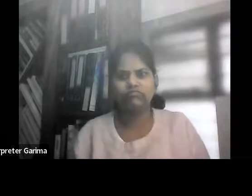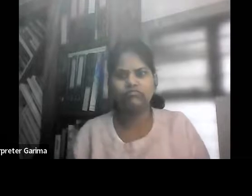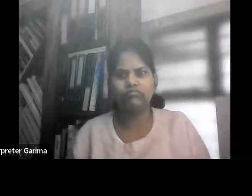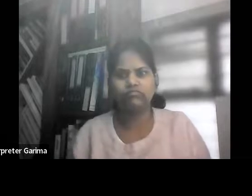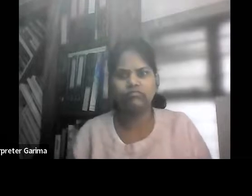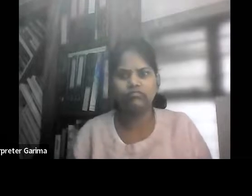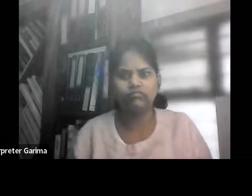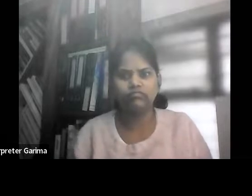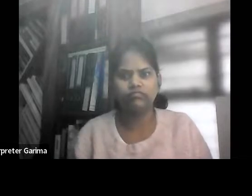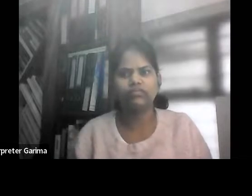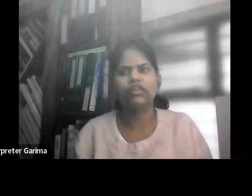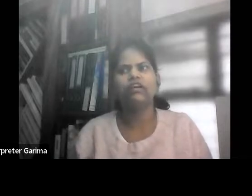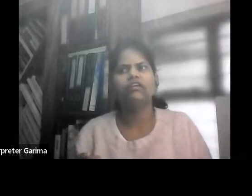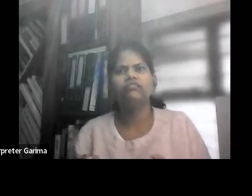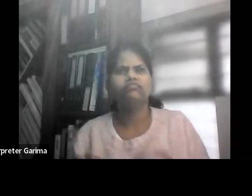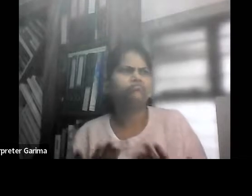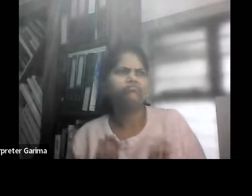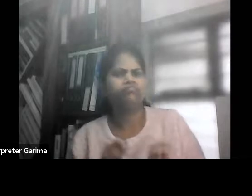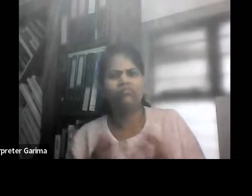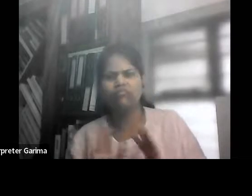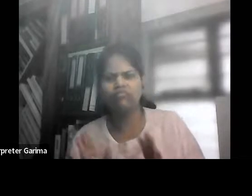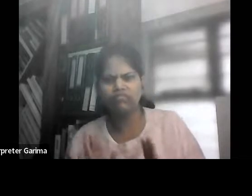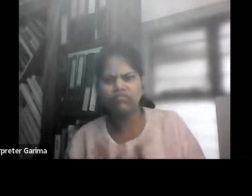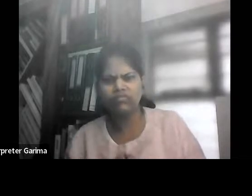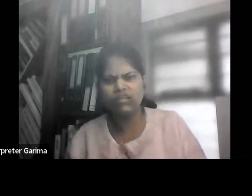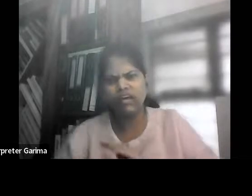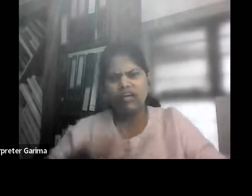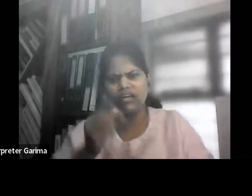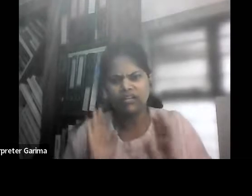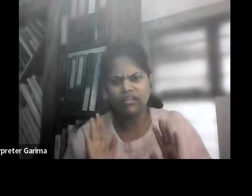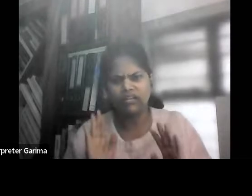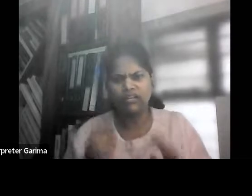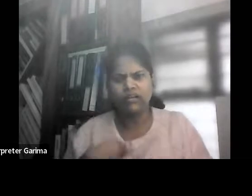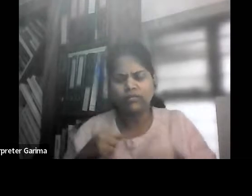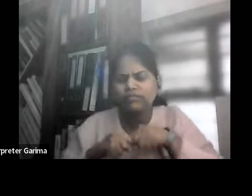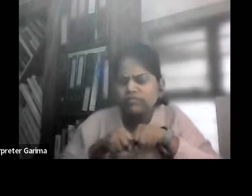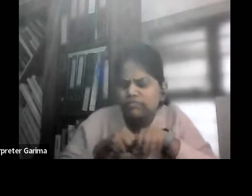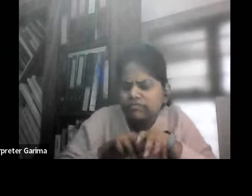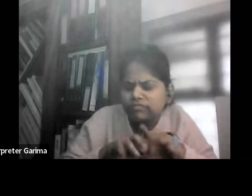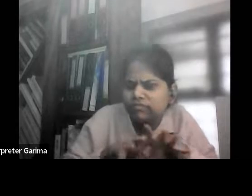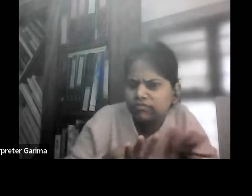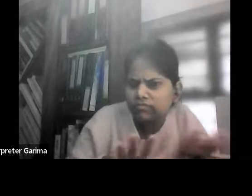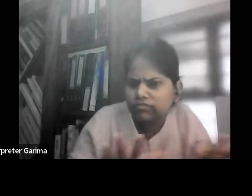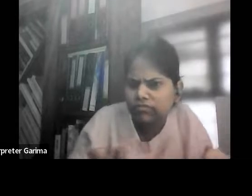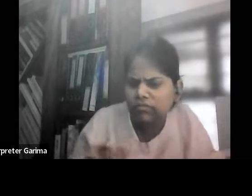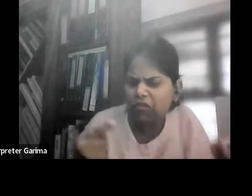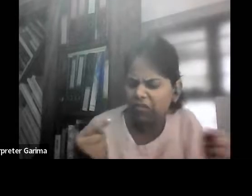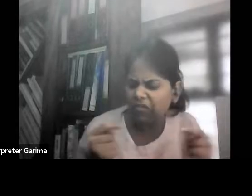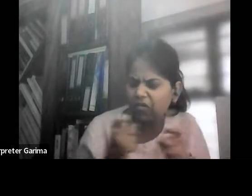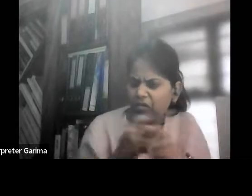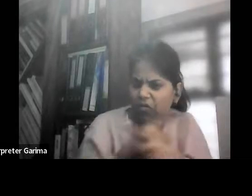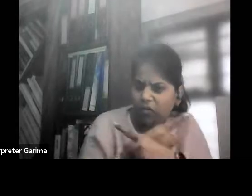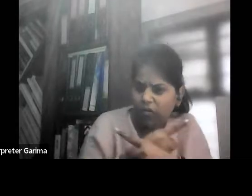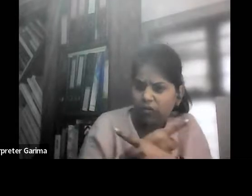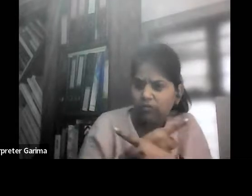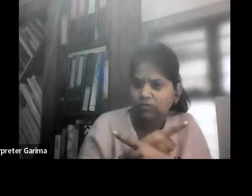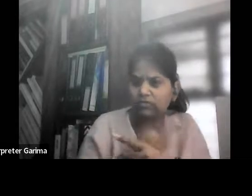very briefly, we are exploring the very complex phenomenon of resistance,